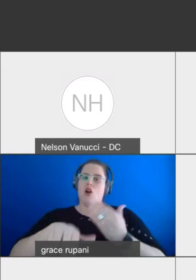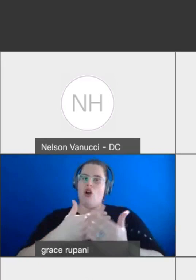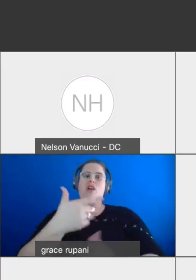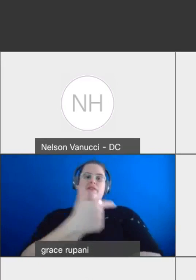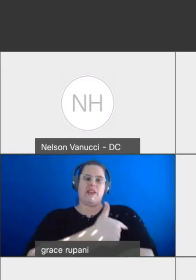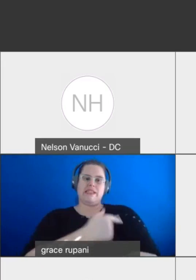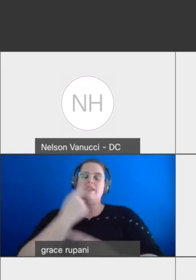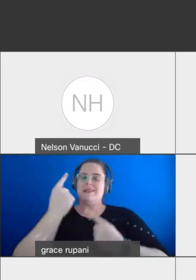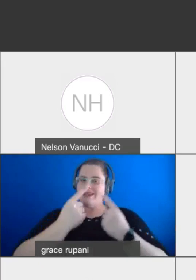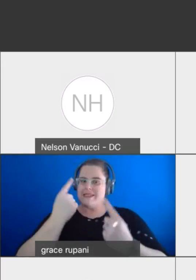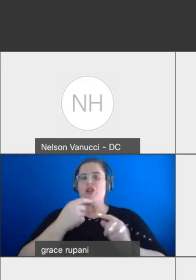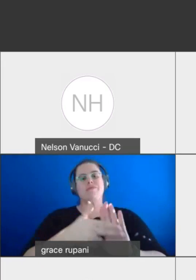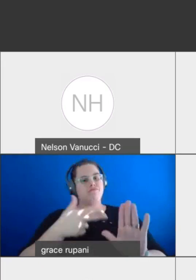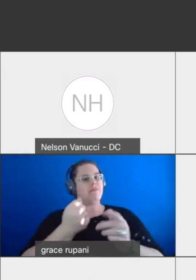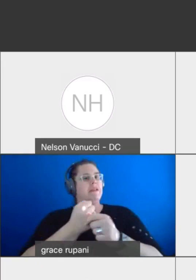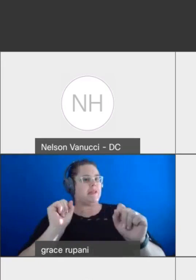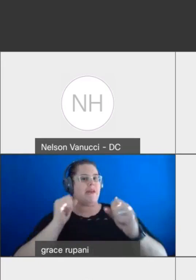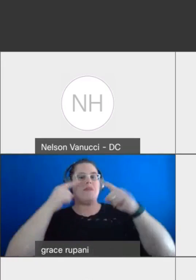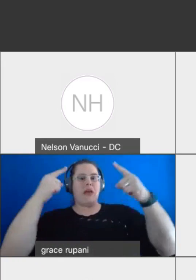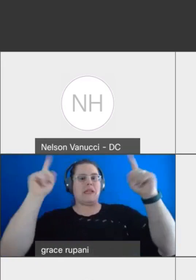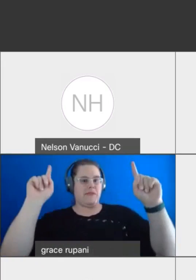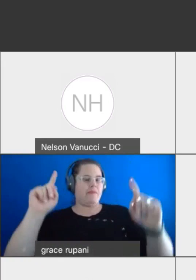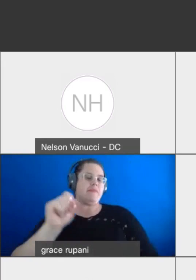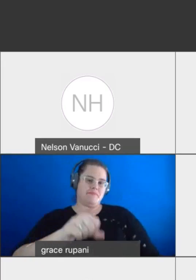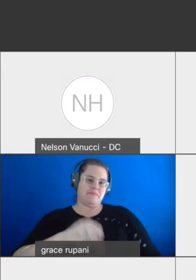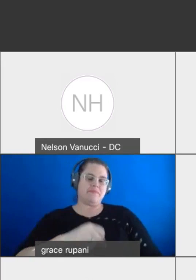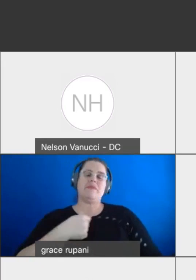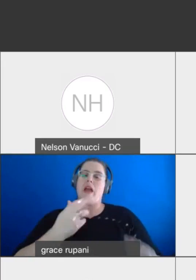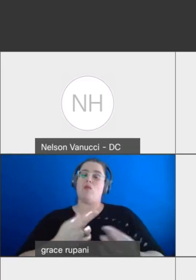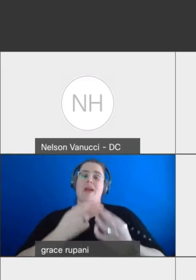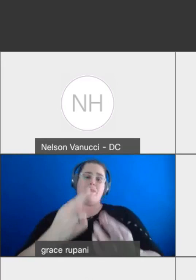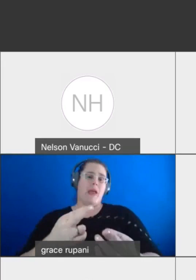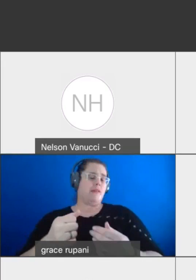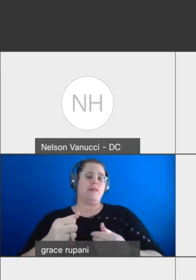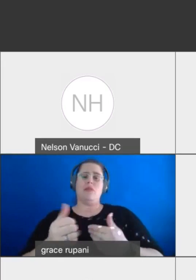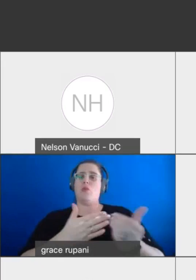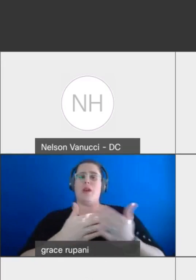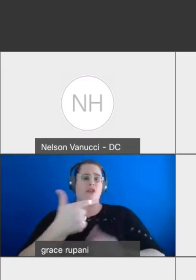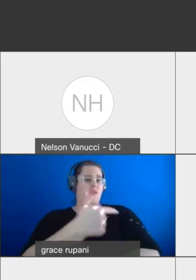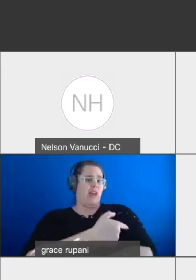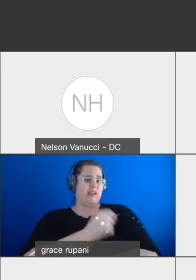effective. And so I would go with the vaccine that you have access to.